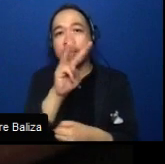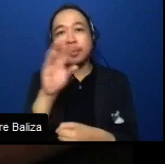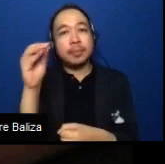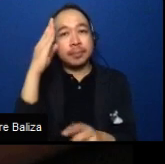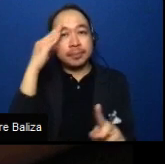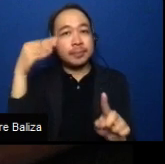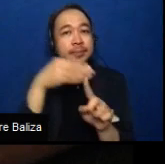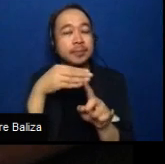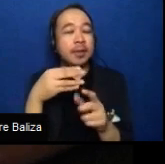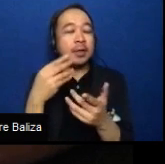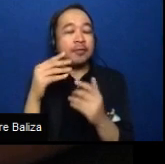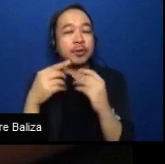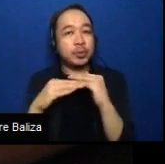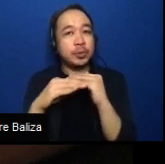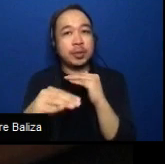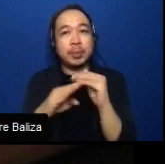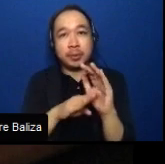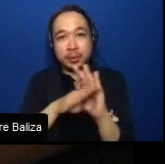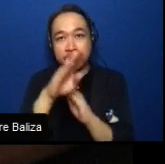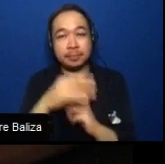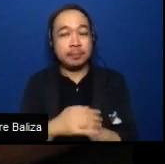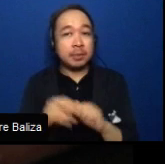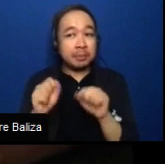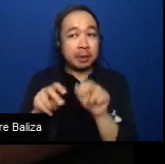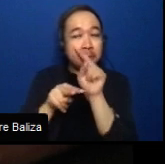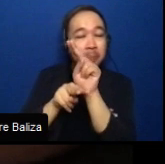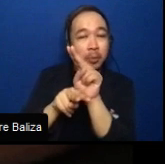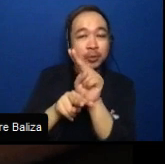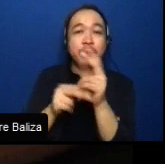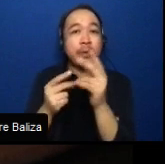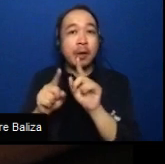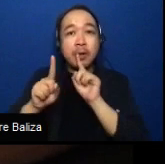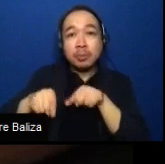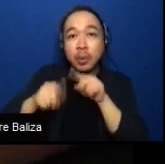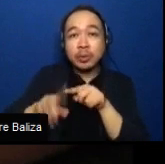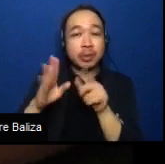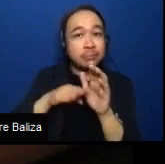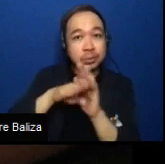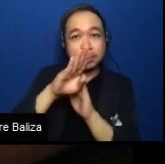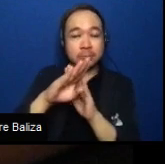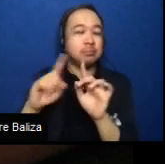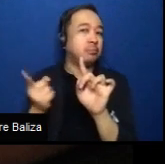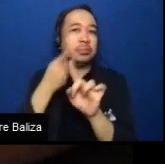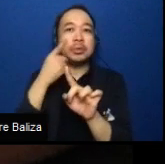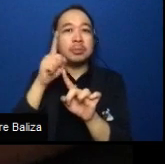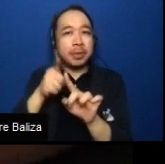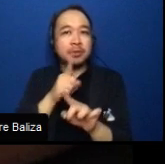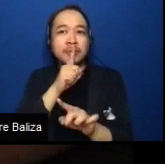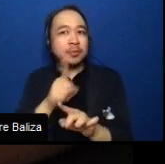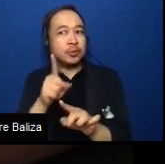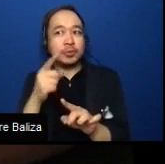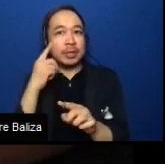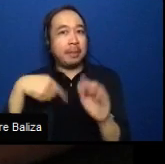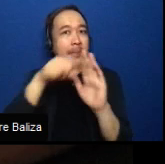Being able to monitor and report on our progress is all the more important to ensure that policies and